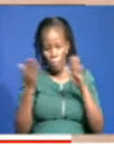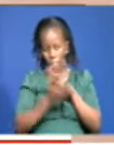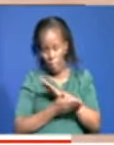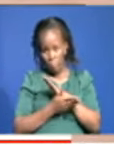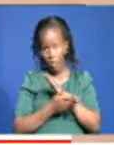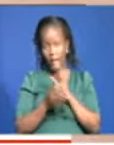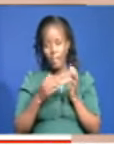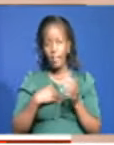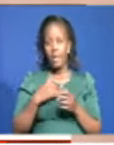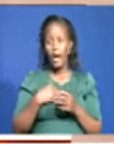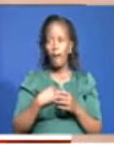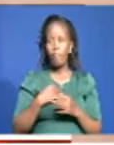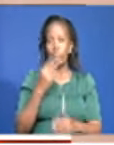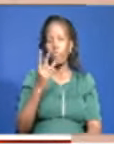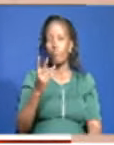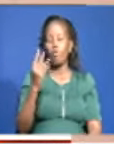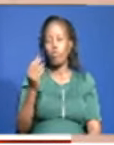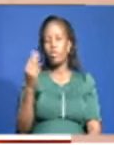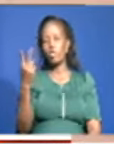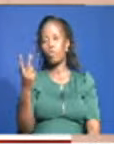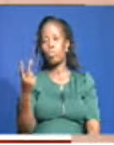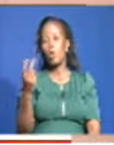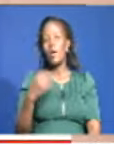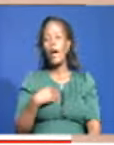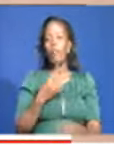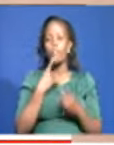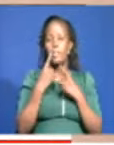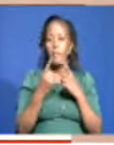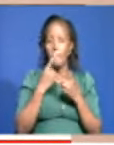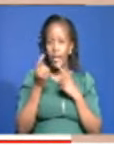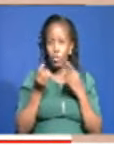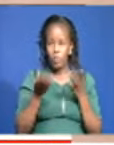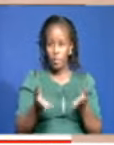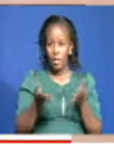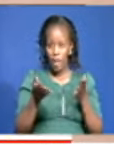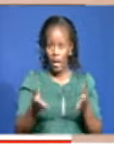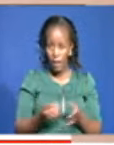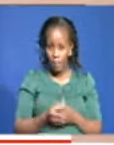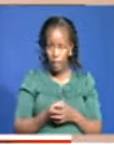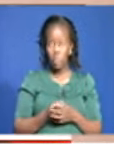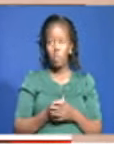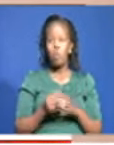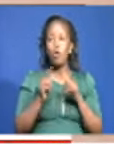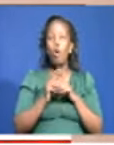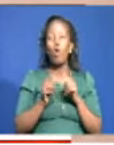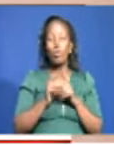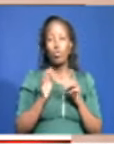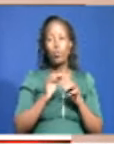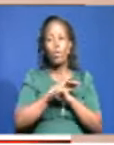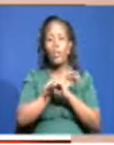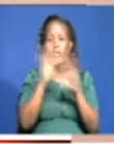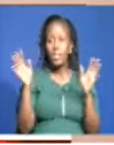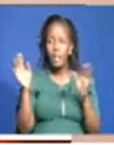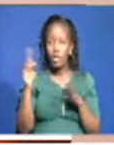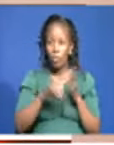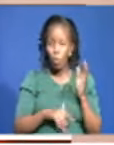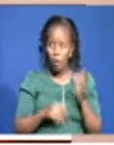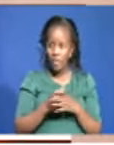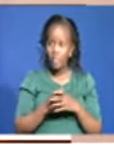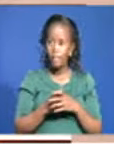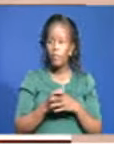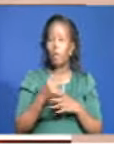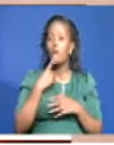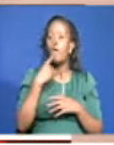442 has been mentioned here to set the record straight. The orders that were granted of that